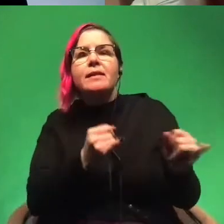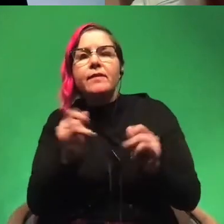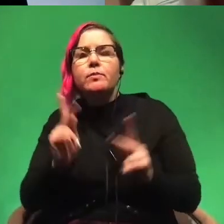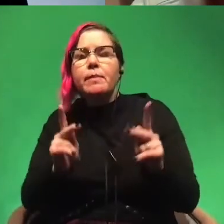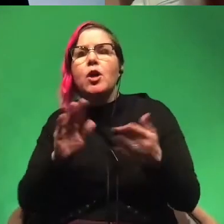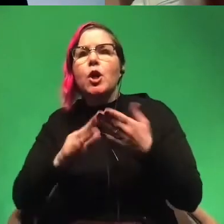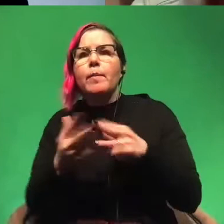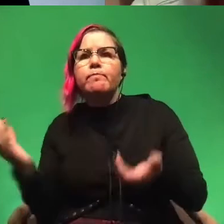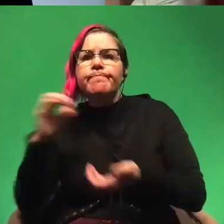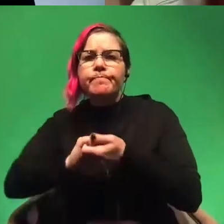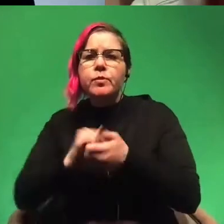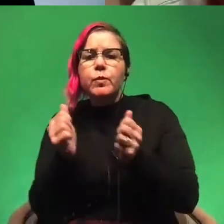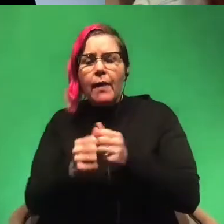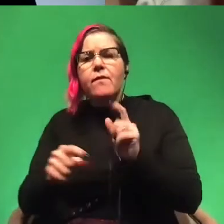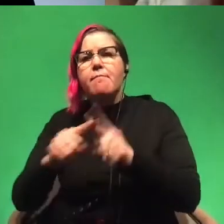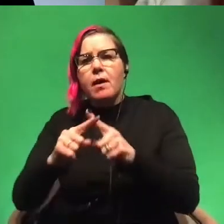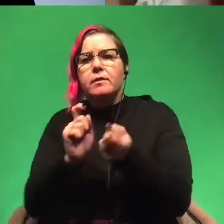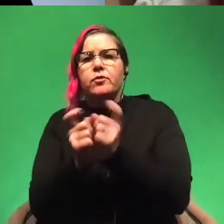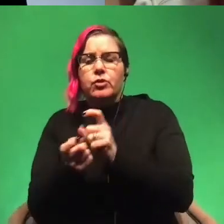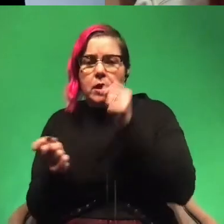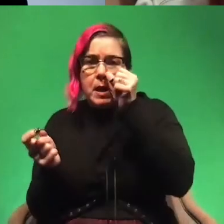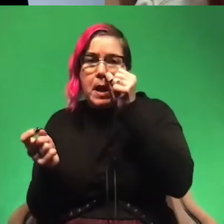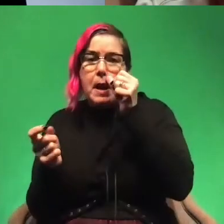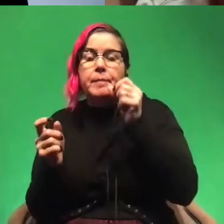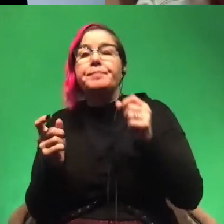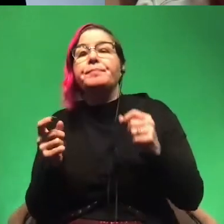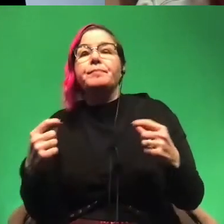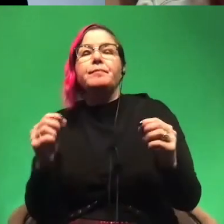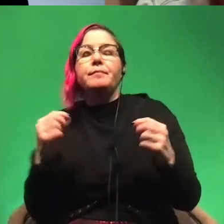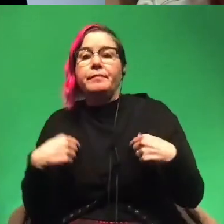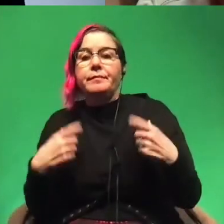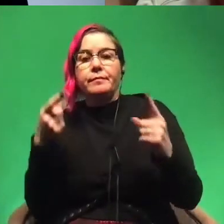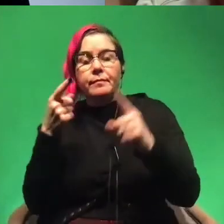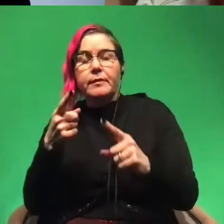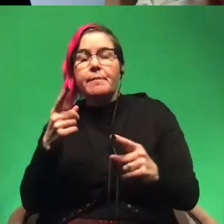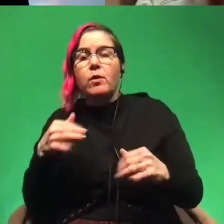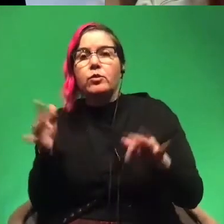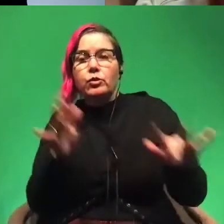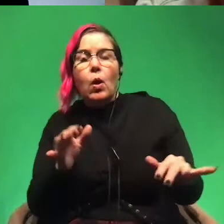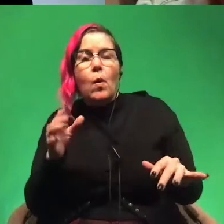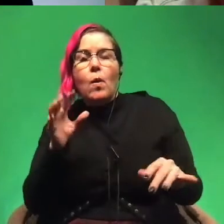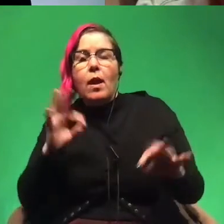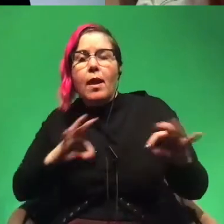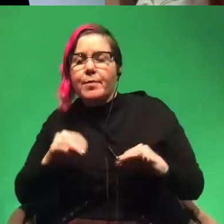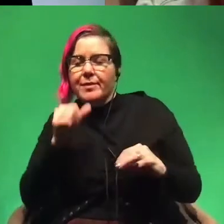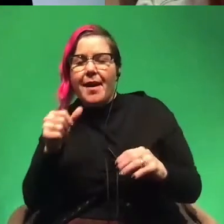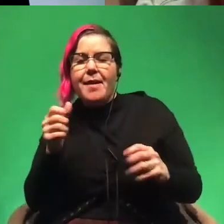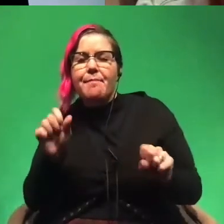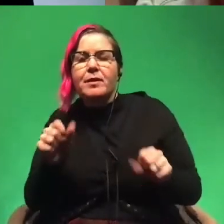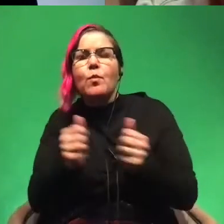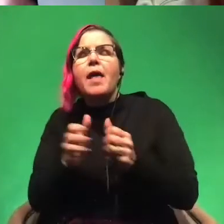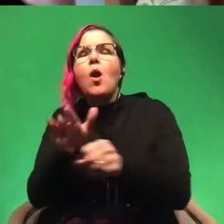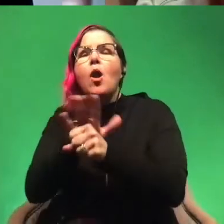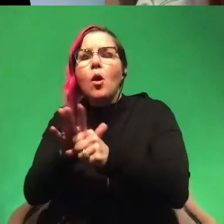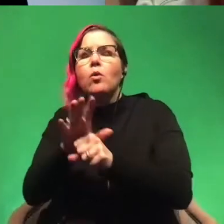communities coming together for positive change. And so, like, none of the things that I want to do with snow leopards are possible without like the local communities that I work with and the